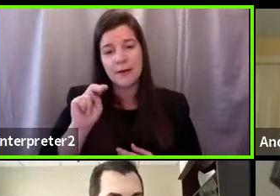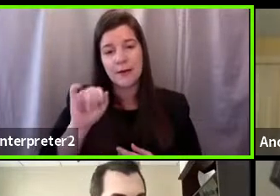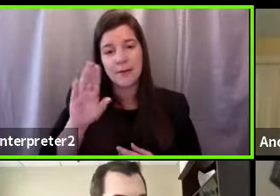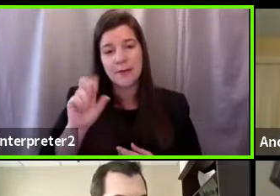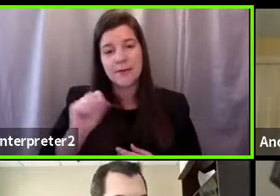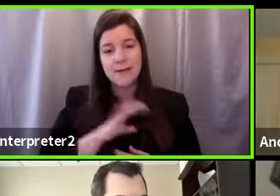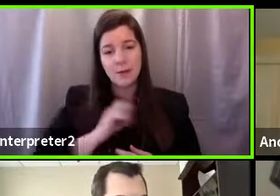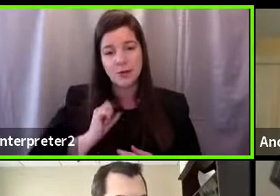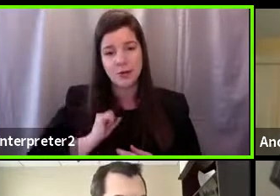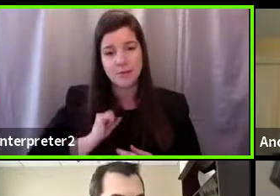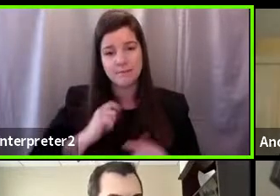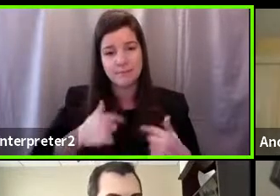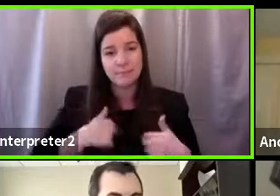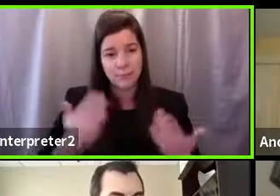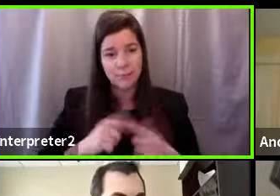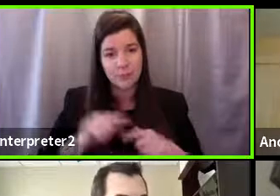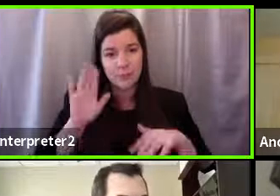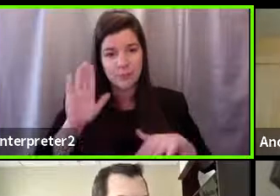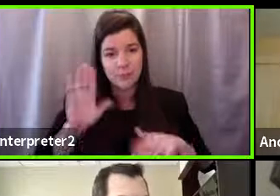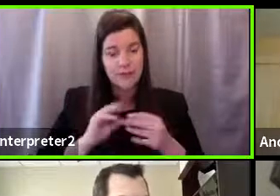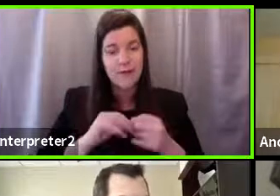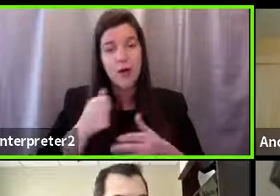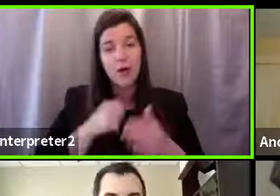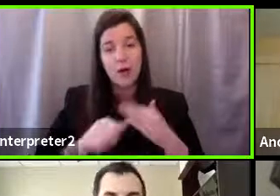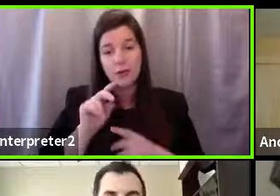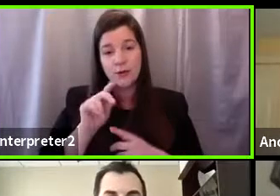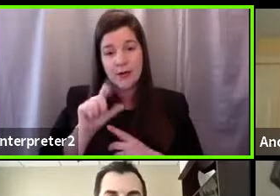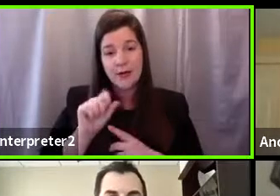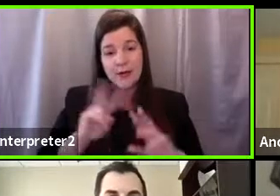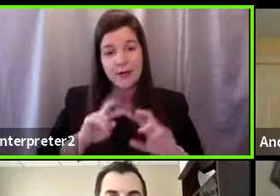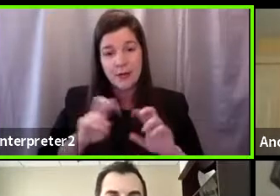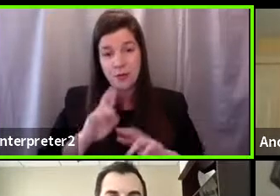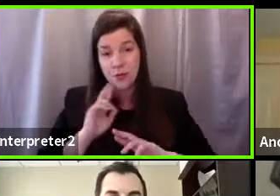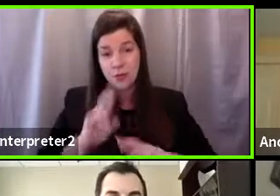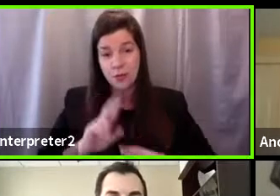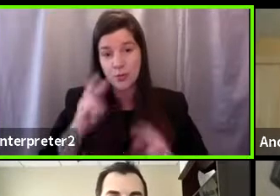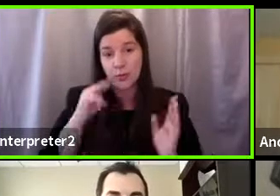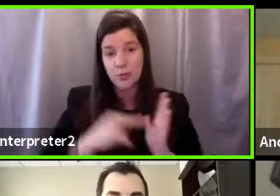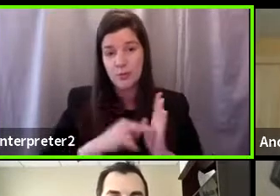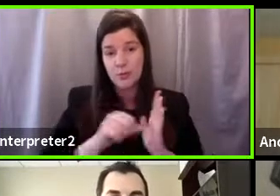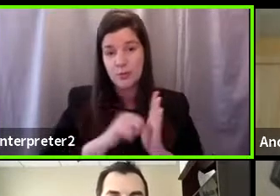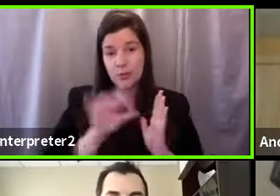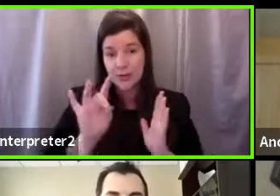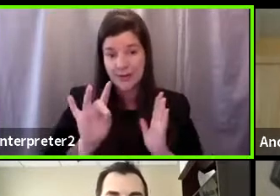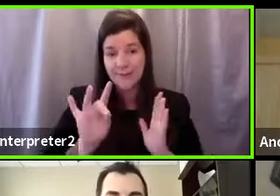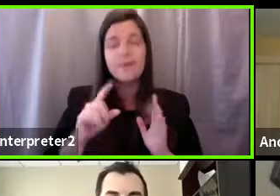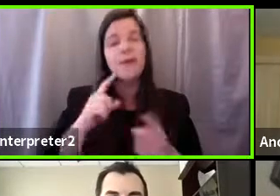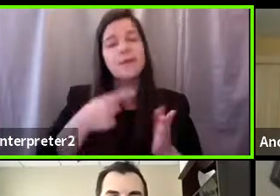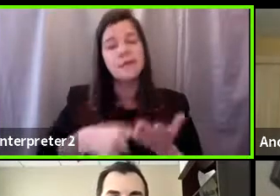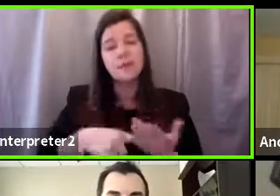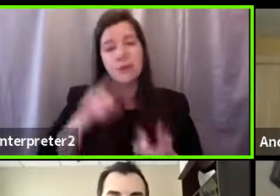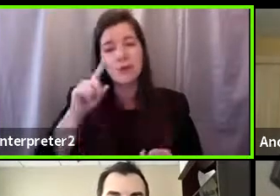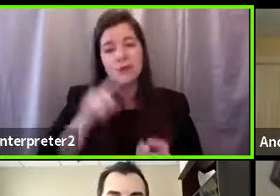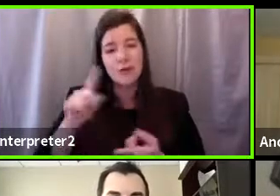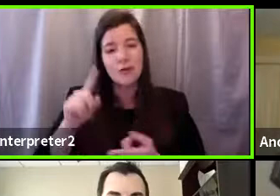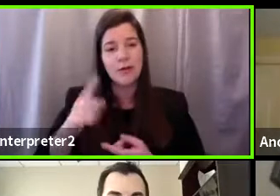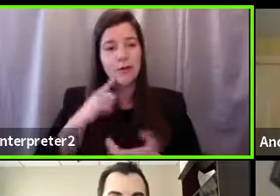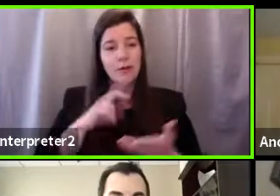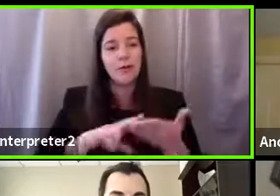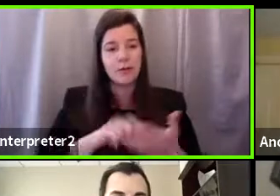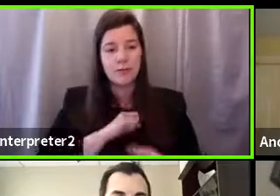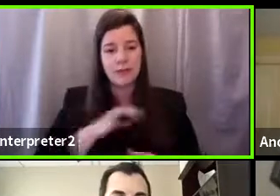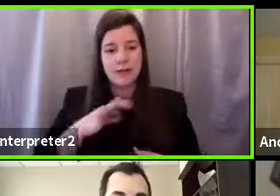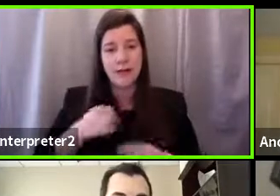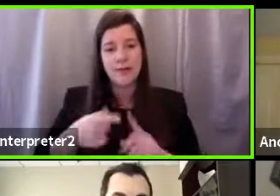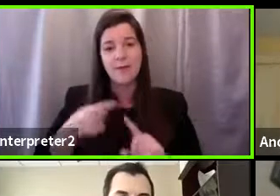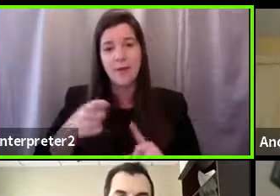Within the DLS analysis report on page 8, there was discussion of reductions in contractual staff at the commission. And